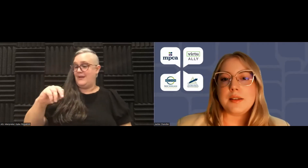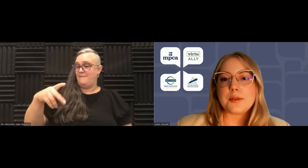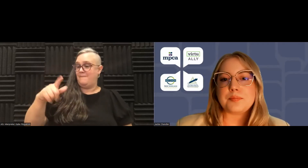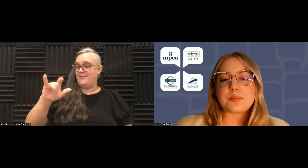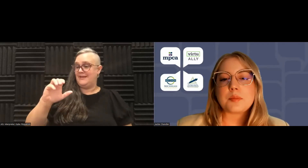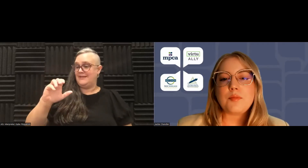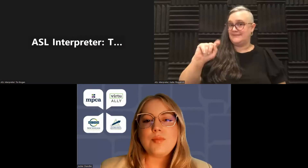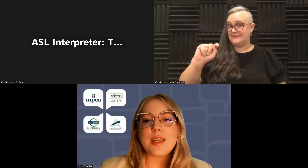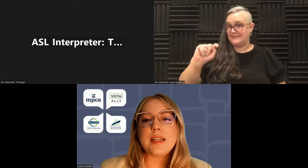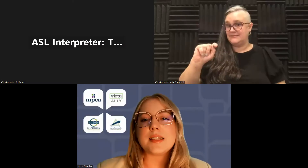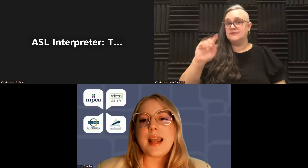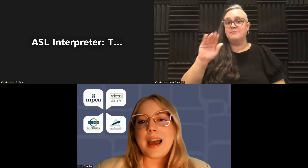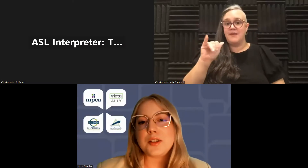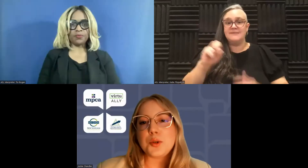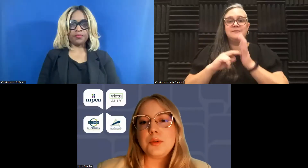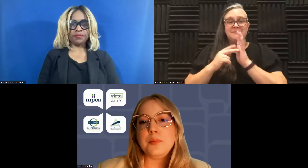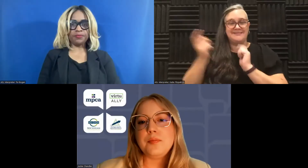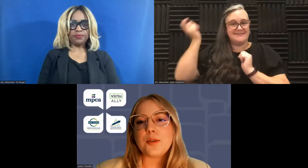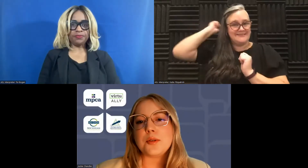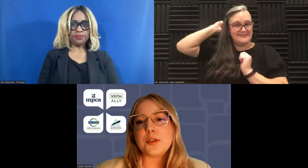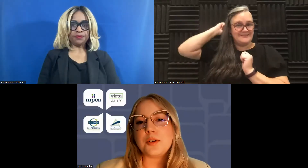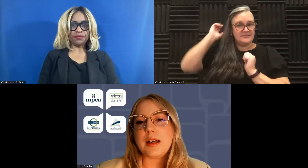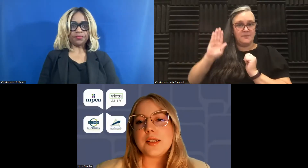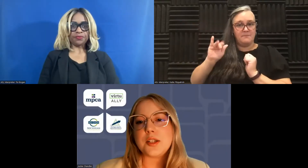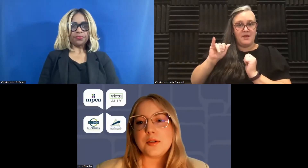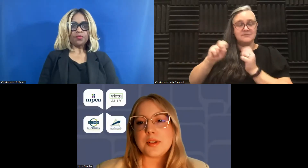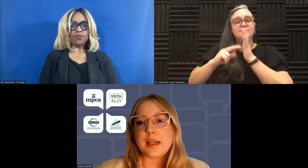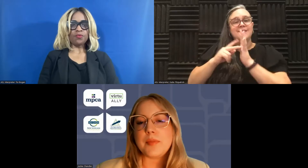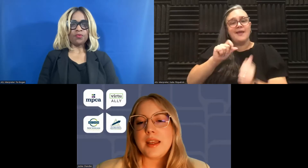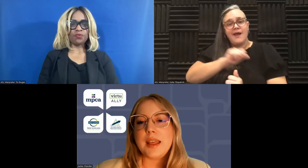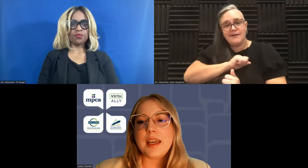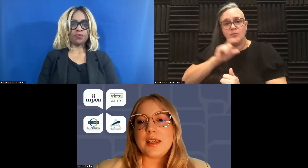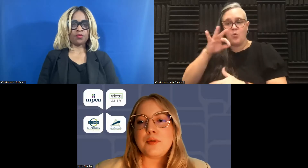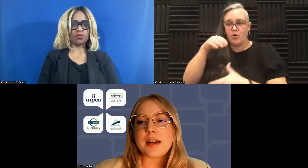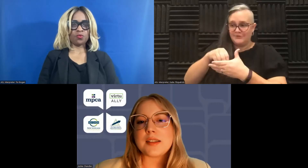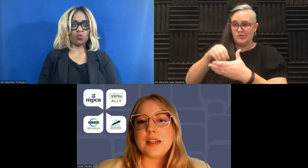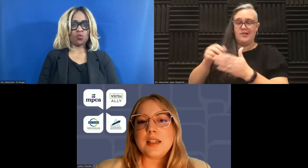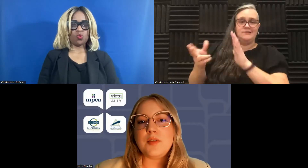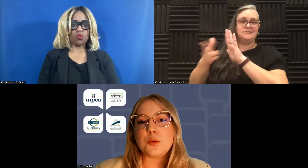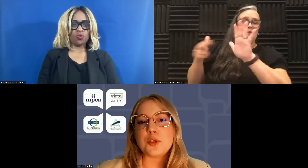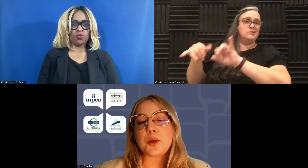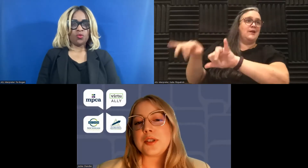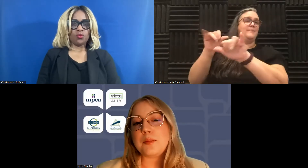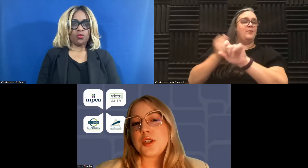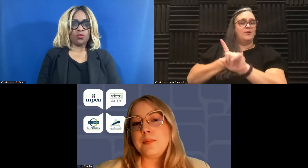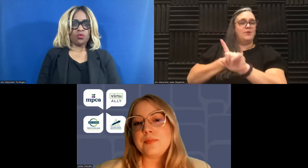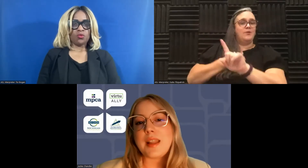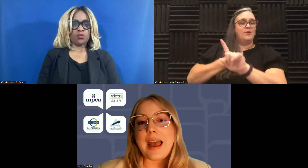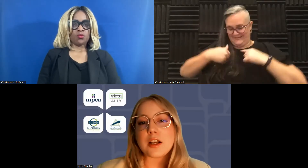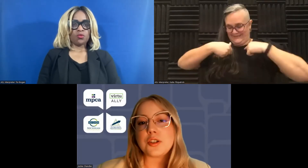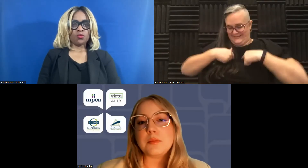unconscious bias, it is an attitude or internalized stereotype that affects an individual's